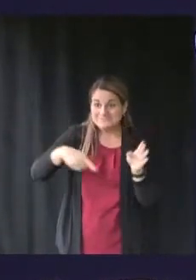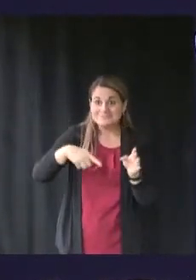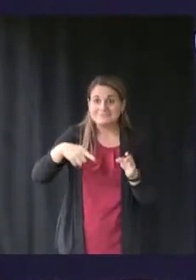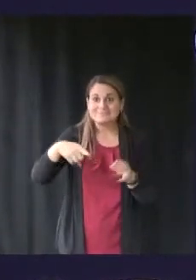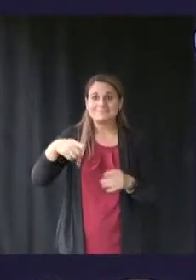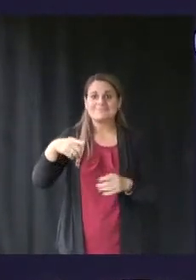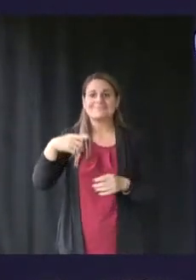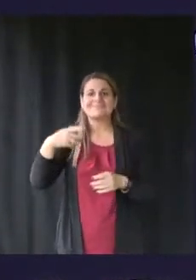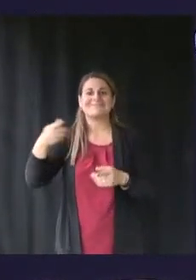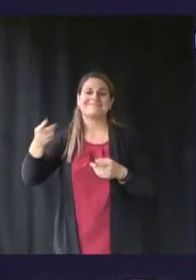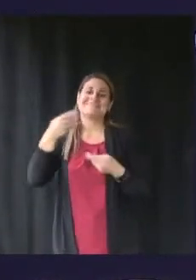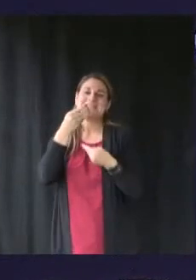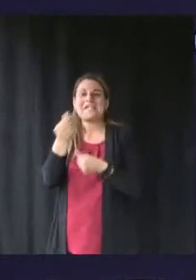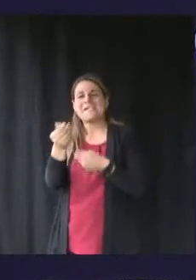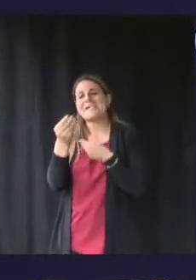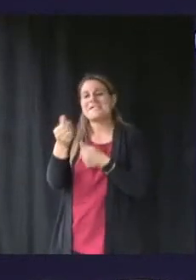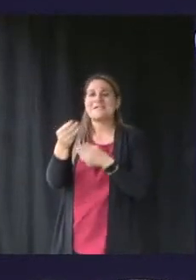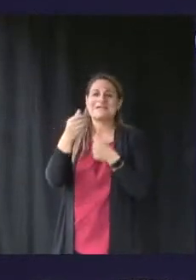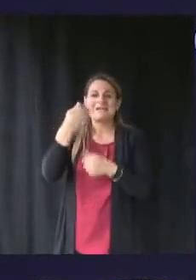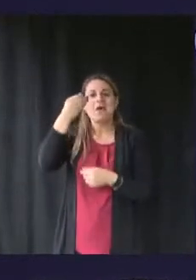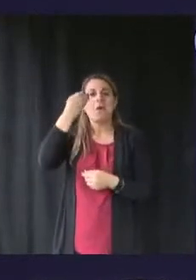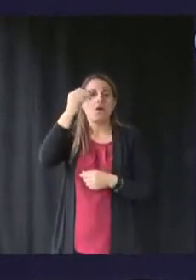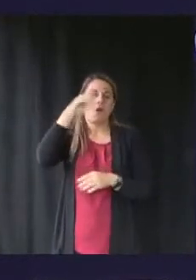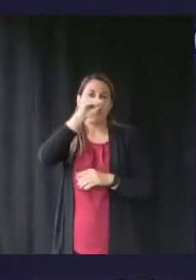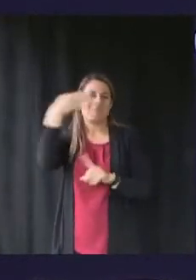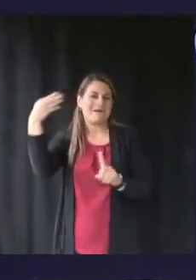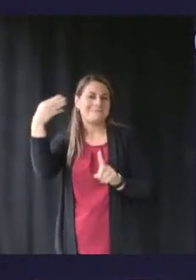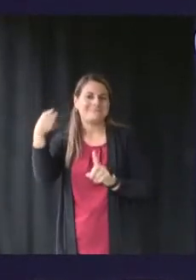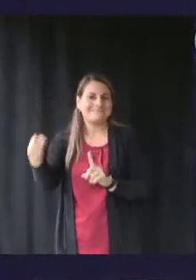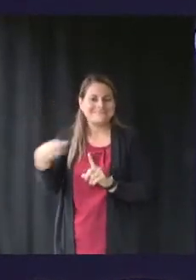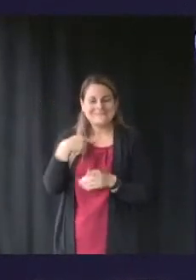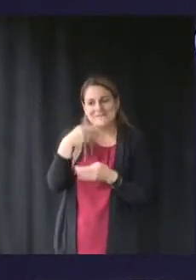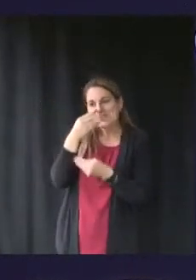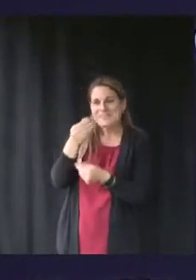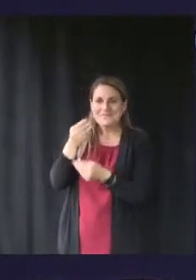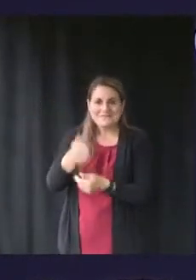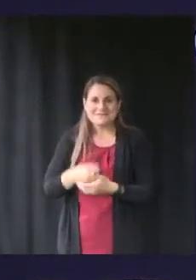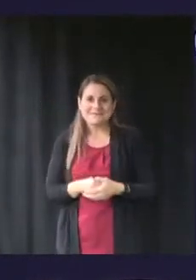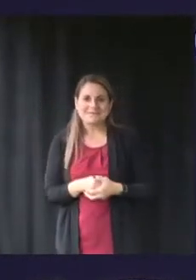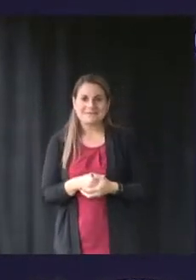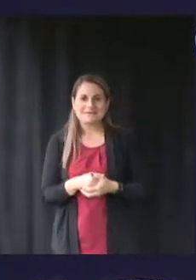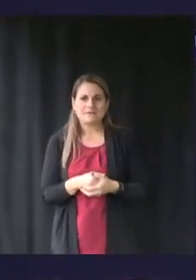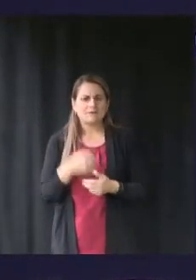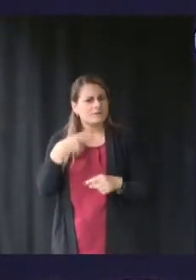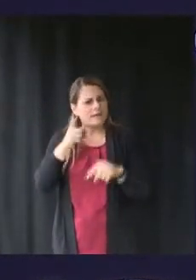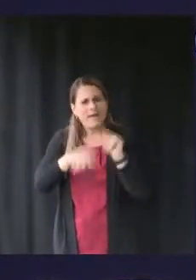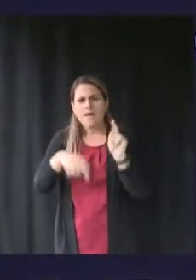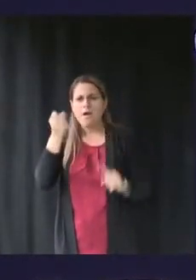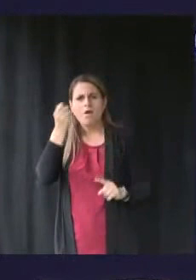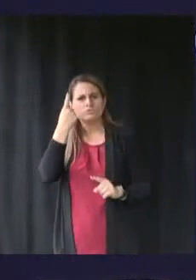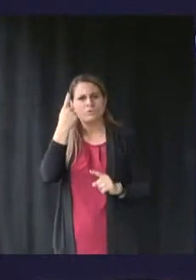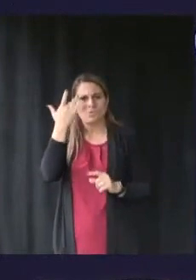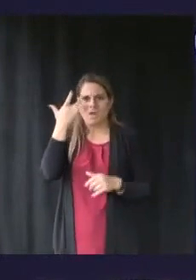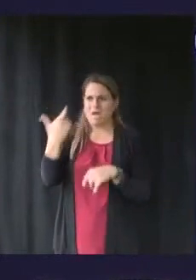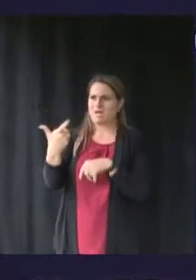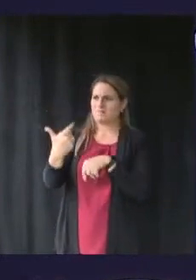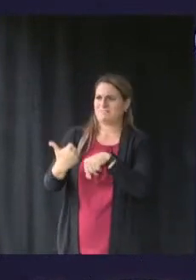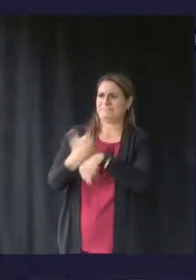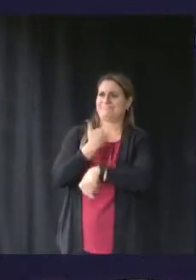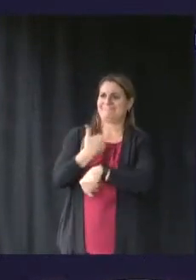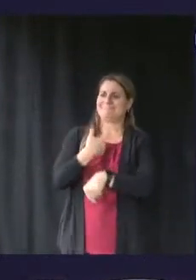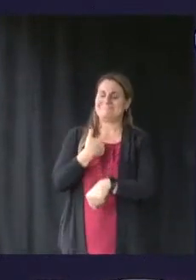Barack. I couldn't understand why he so soundly defeated me in that primary. And